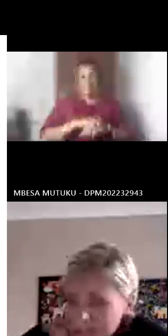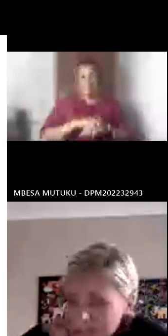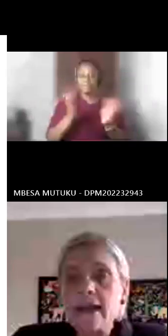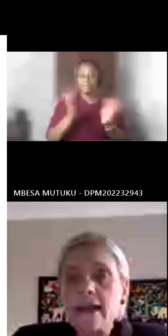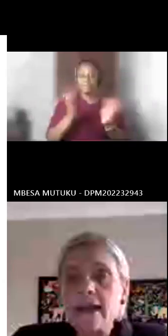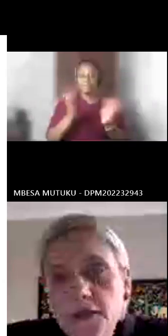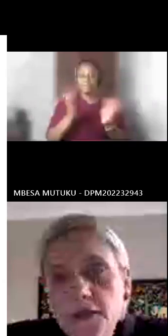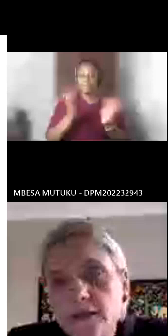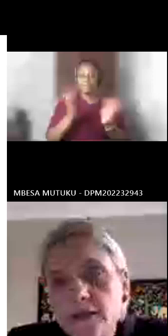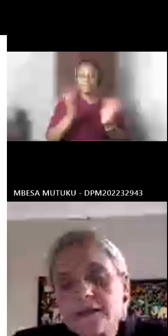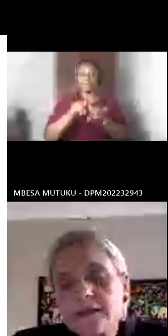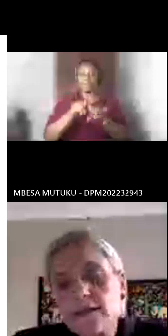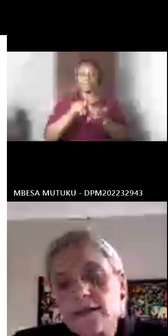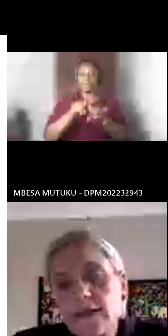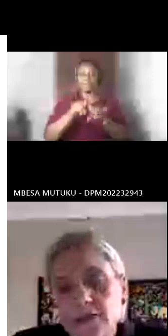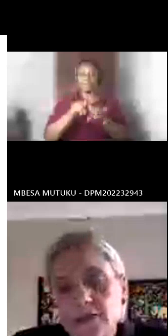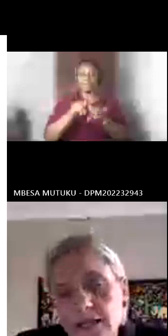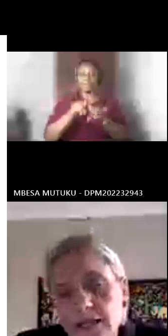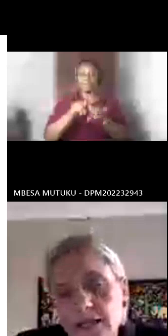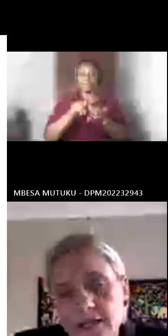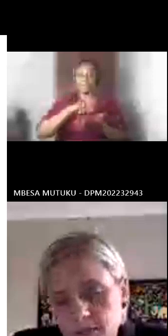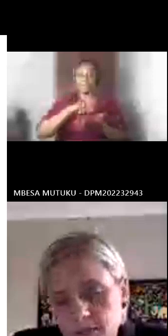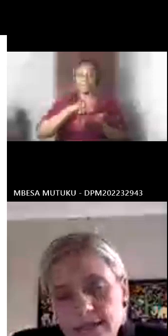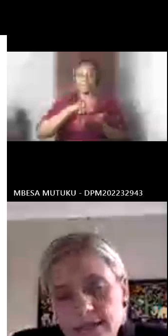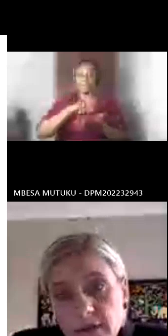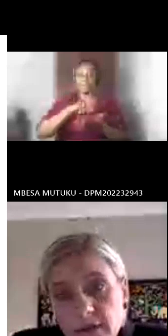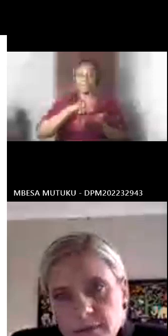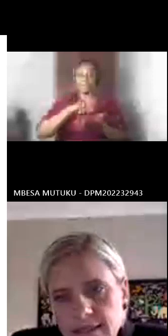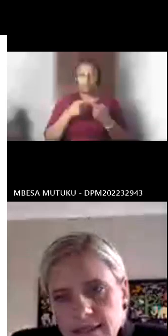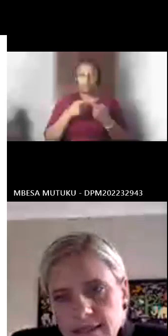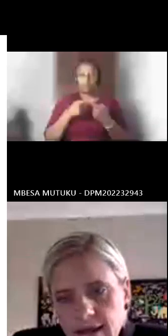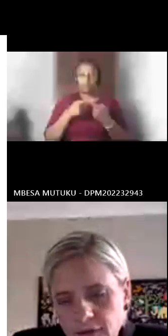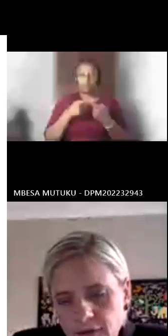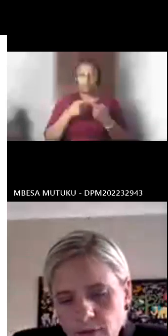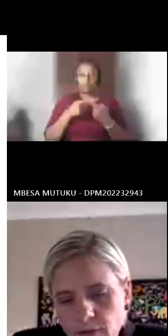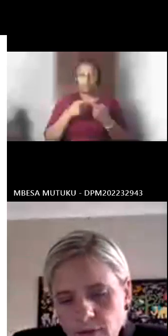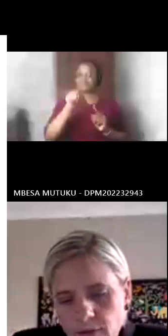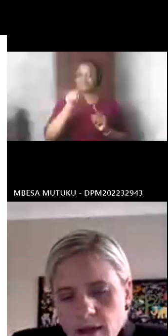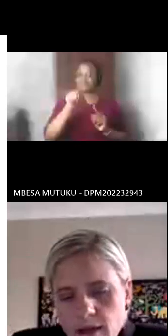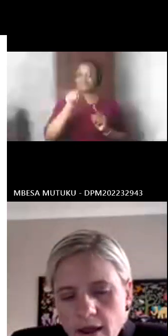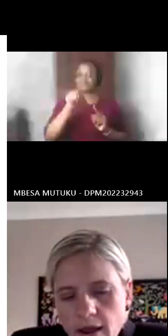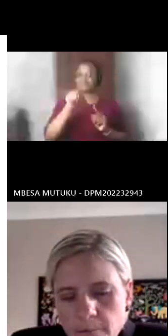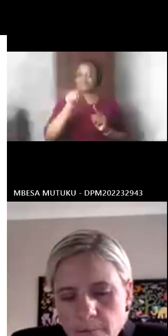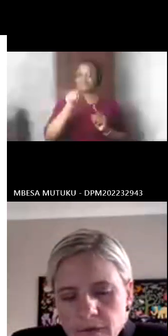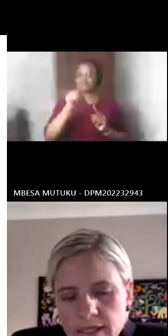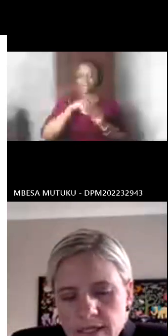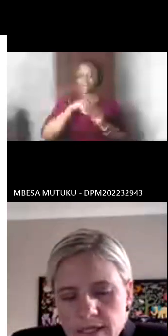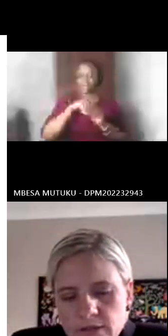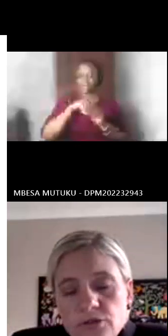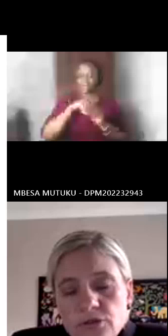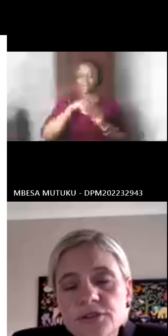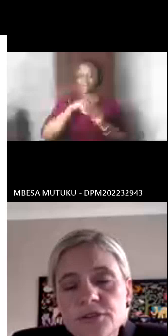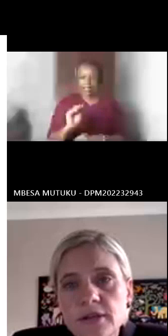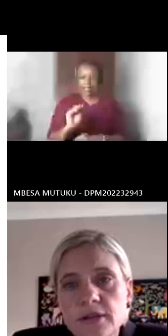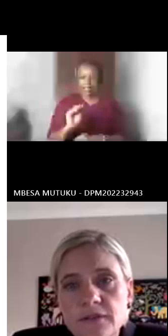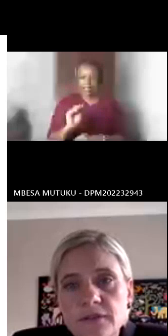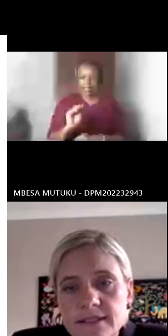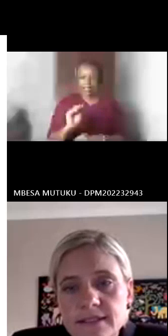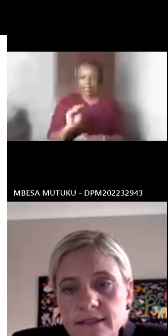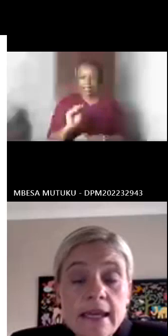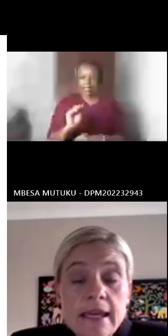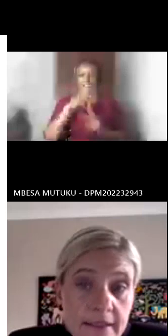money. Rather, it's the Australian government's investment in Africa, where we choose